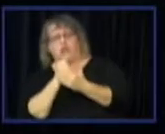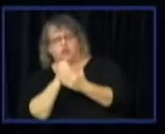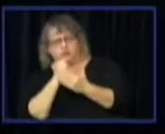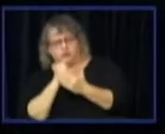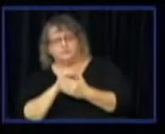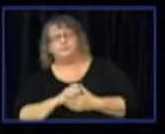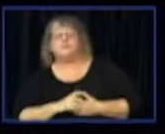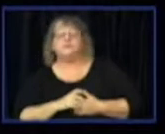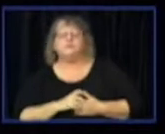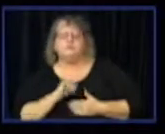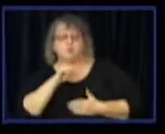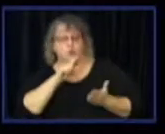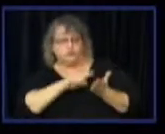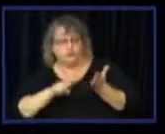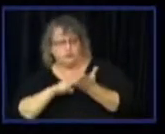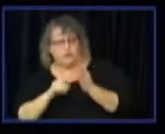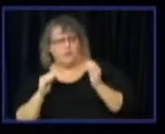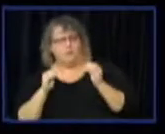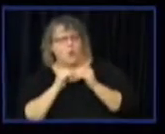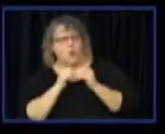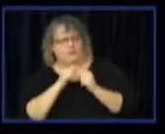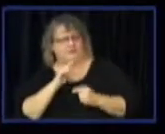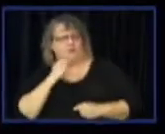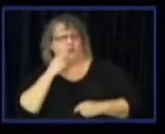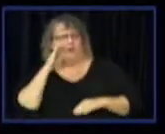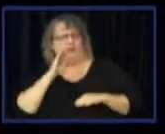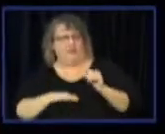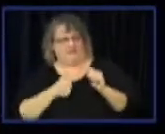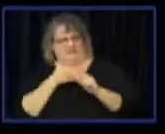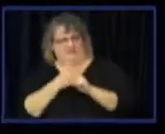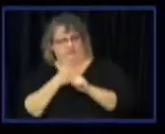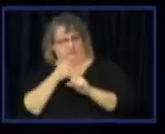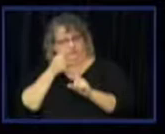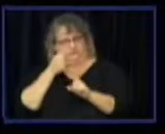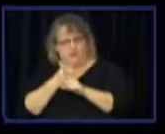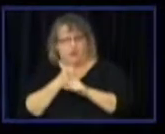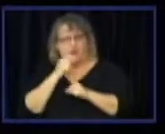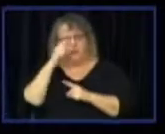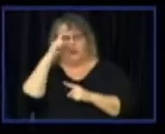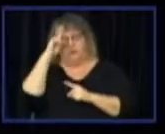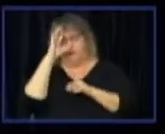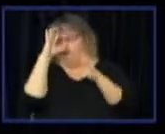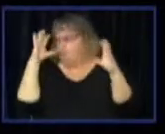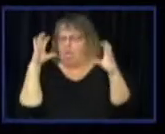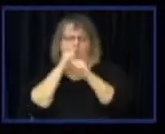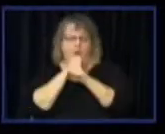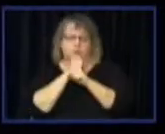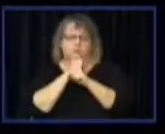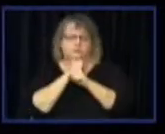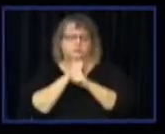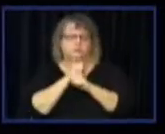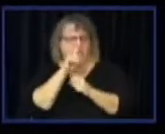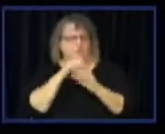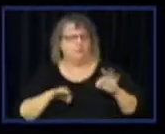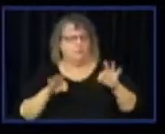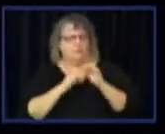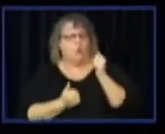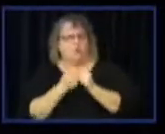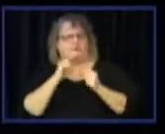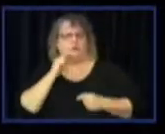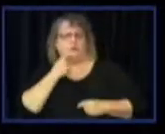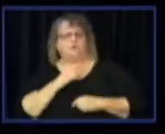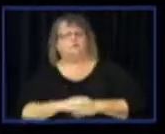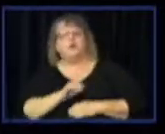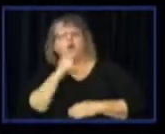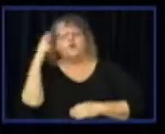some studies, those are even more important than the concussions where you lose consciousness and that kind of thing. Other